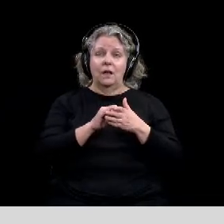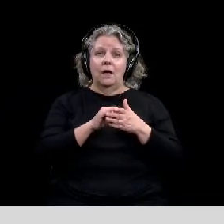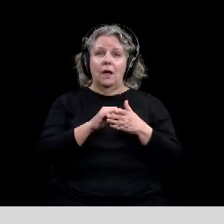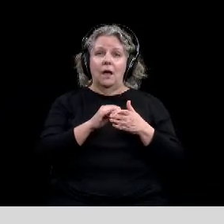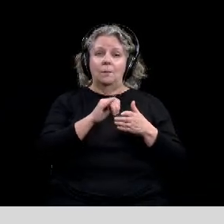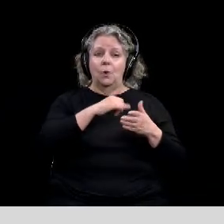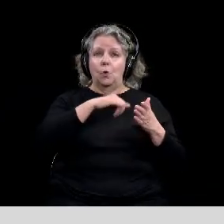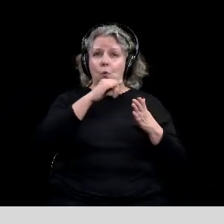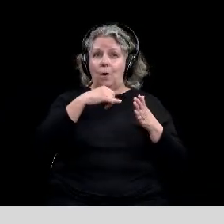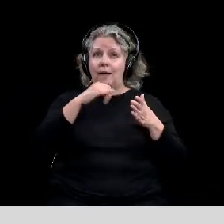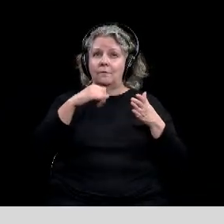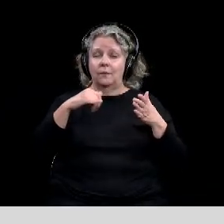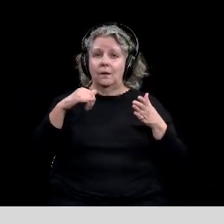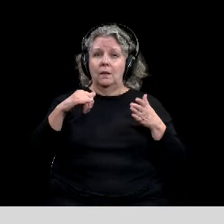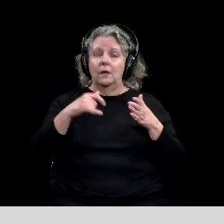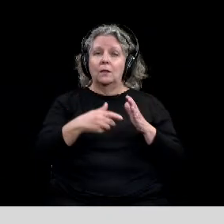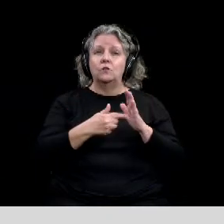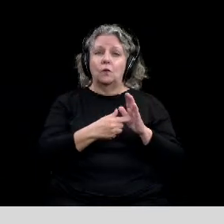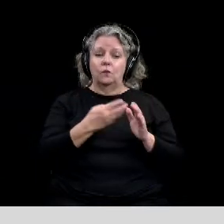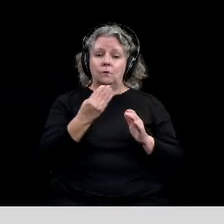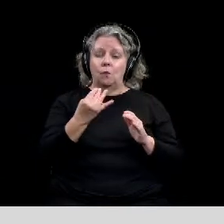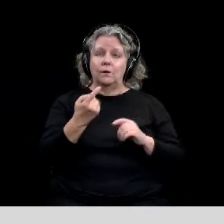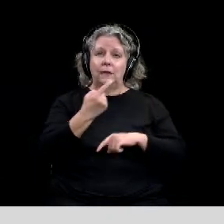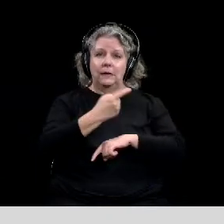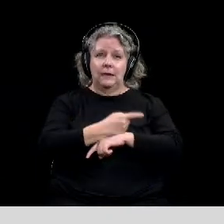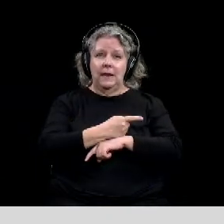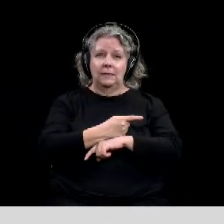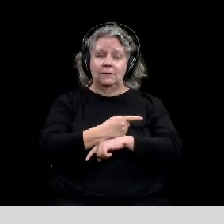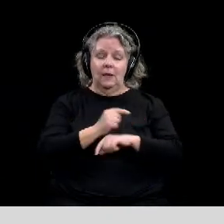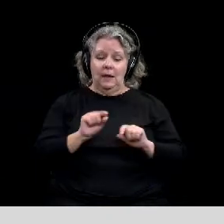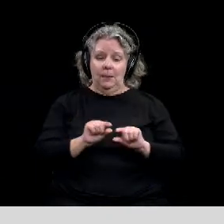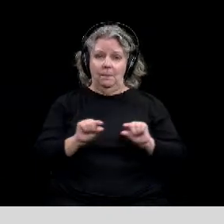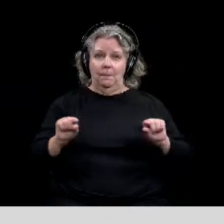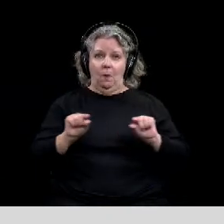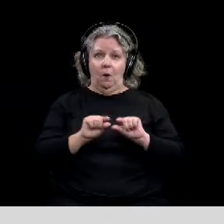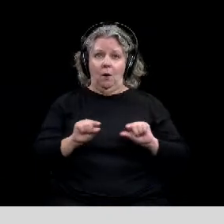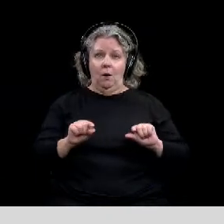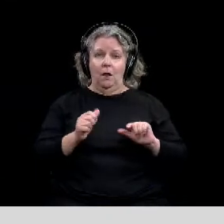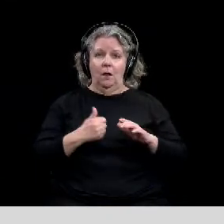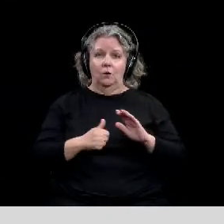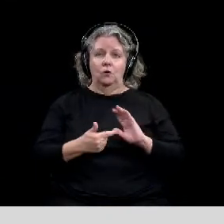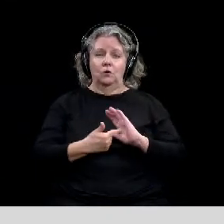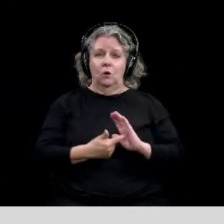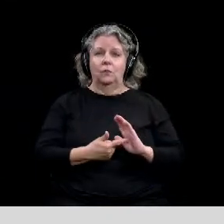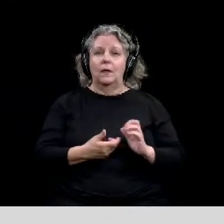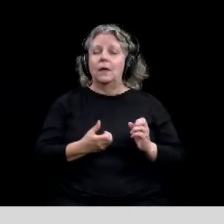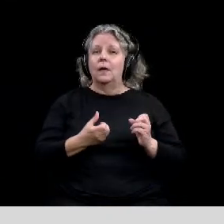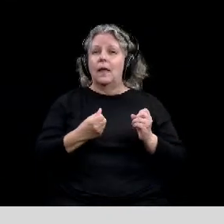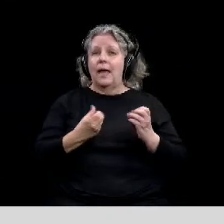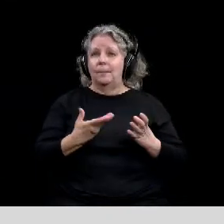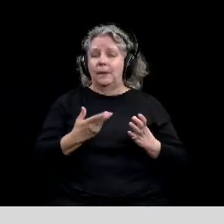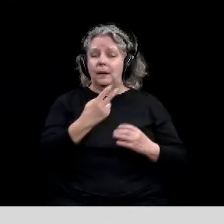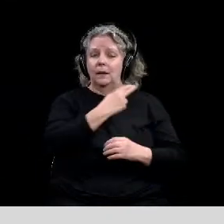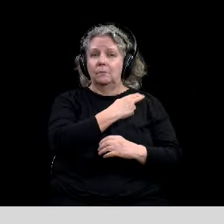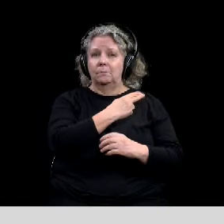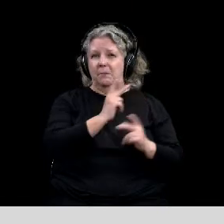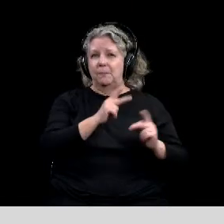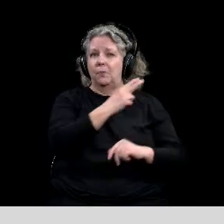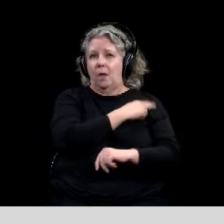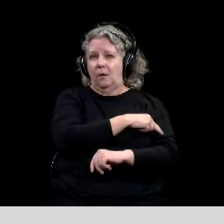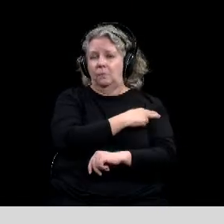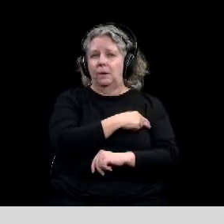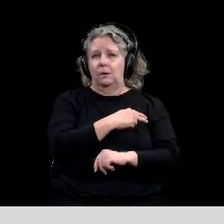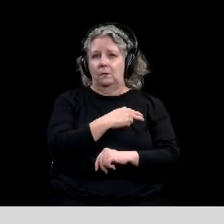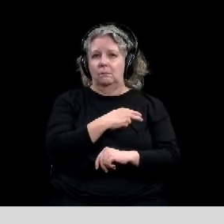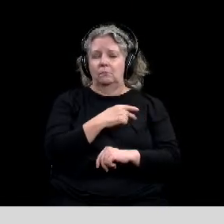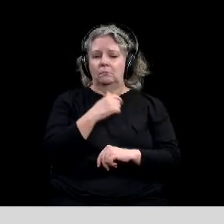graph underneath, which is daily hospitalizations in our community, Ascension Providence and Baylor Scott and White